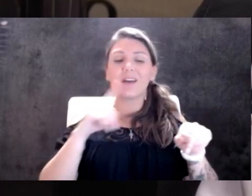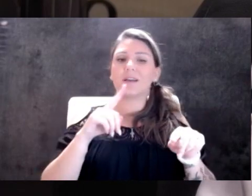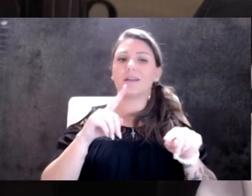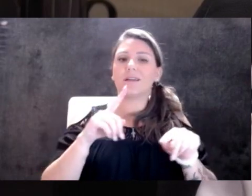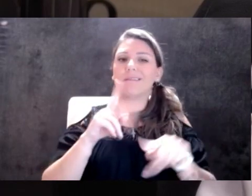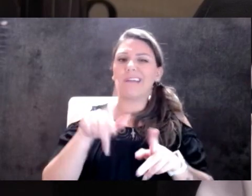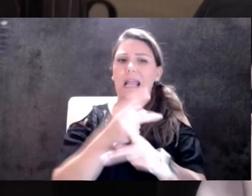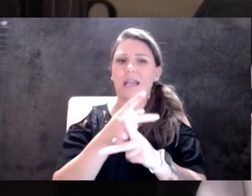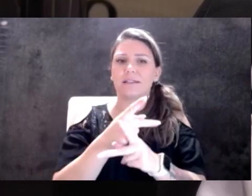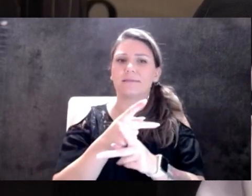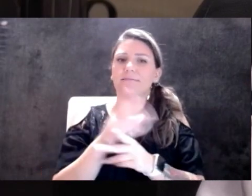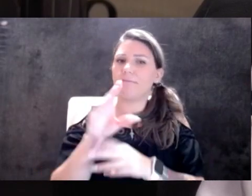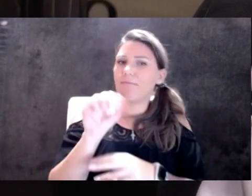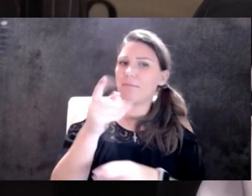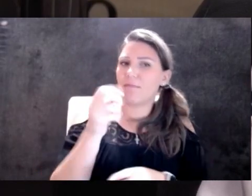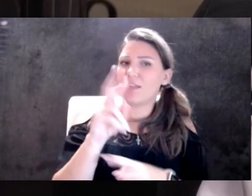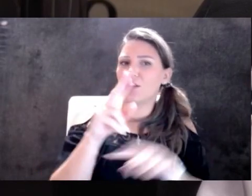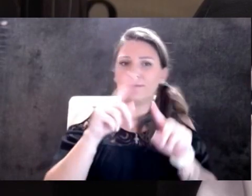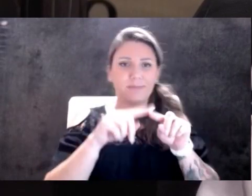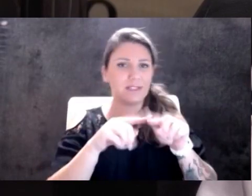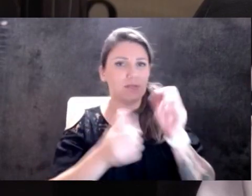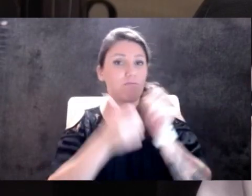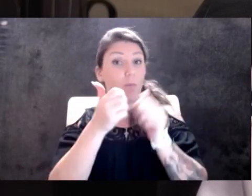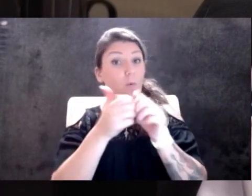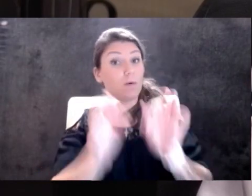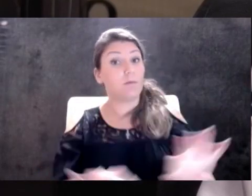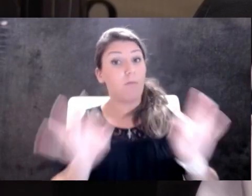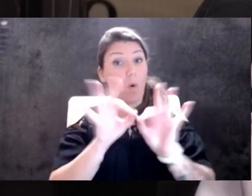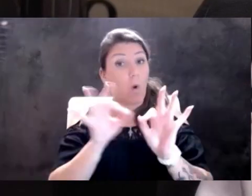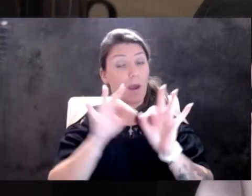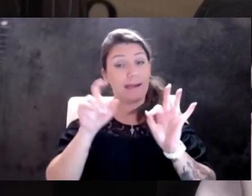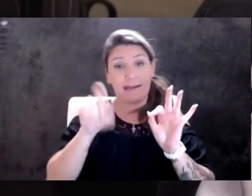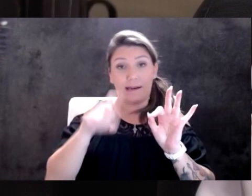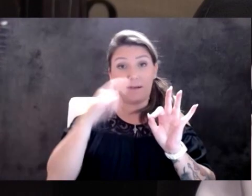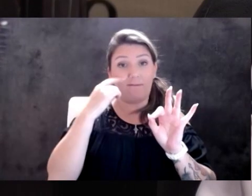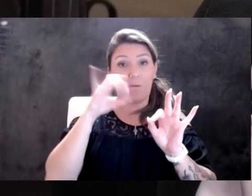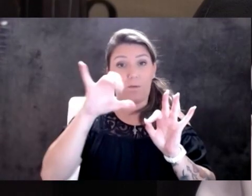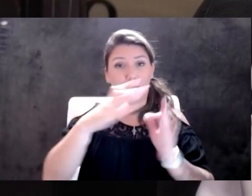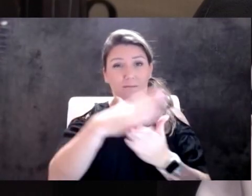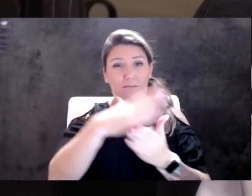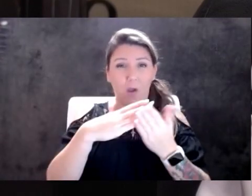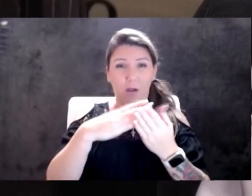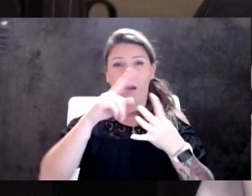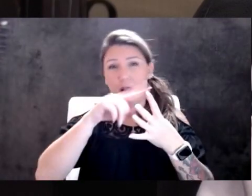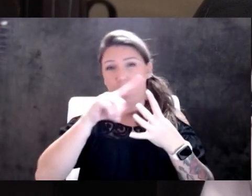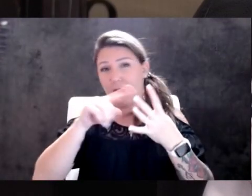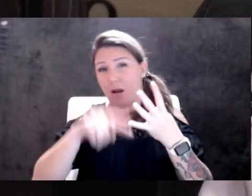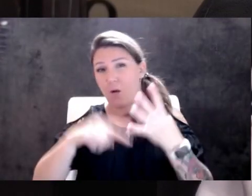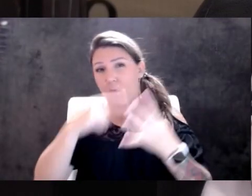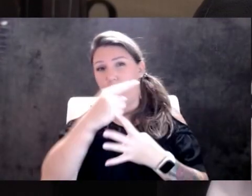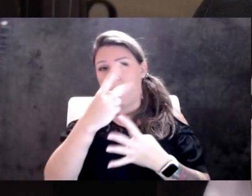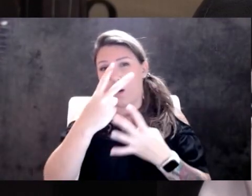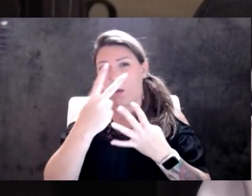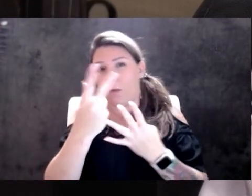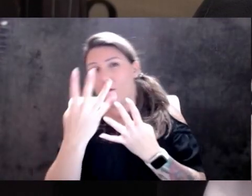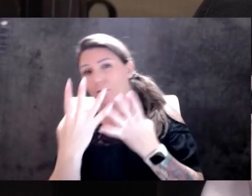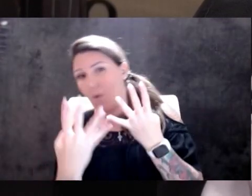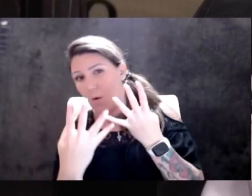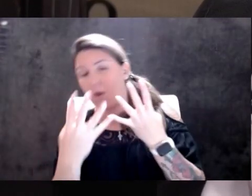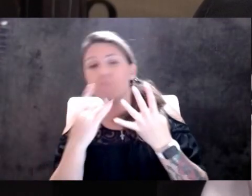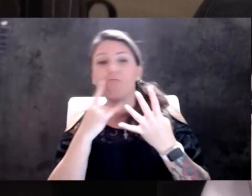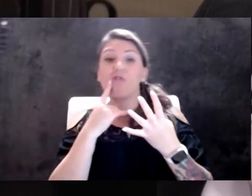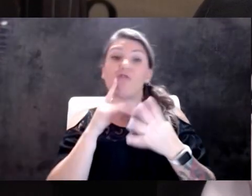on what's the most critical need for that stage of cancer. For early stage, they might be looking